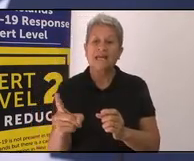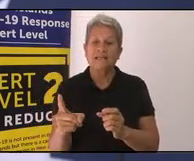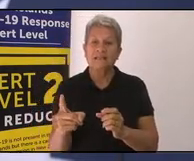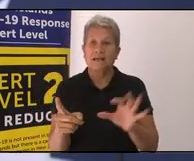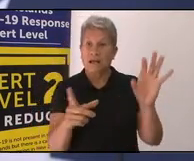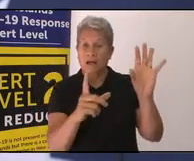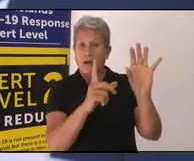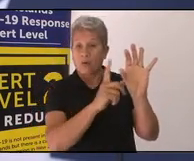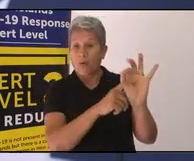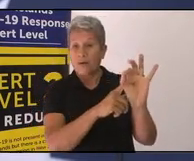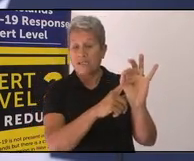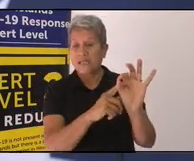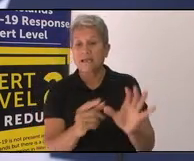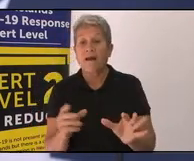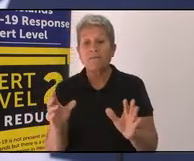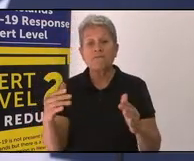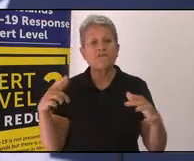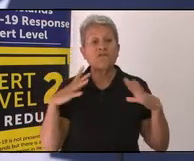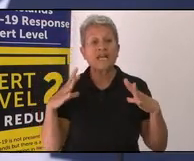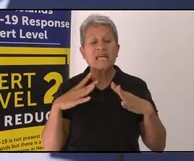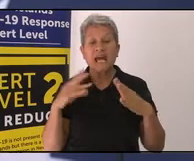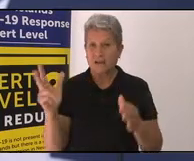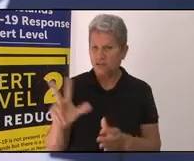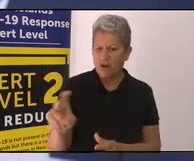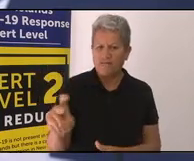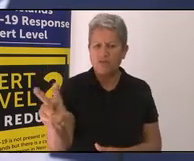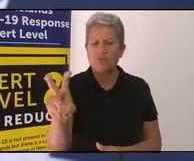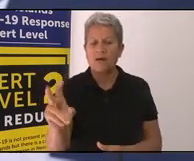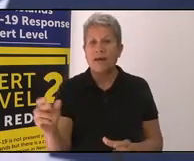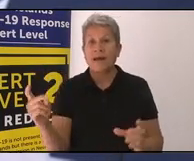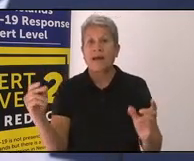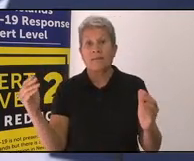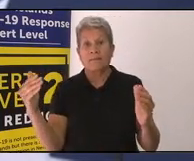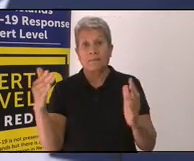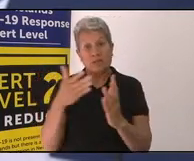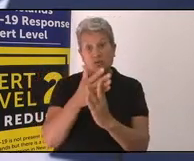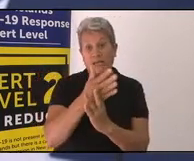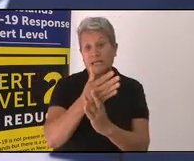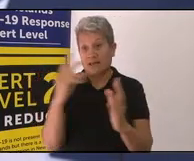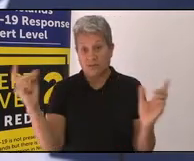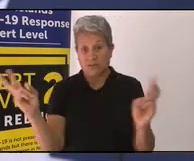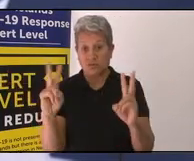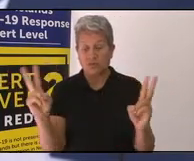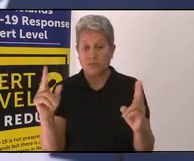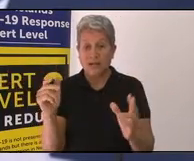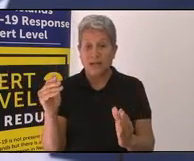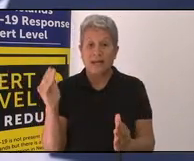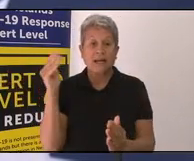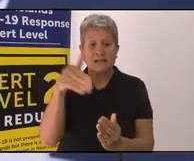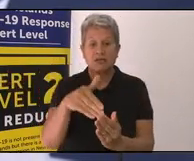happen until our government is fully confident there is no community transmission of COVID-19 in New